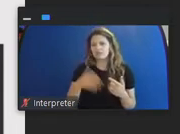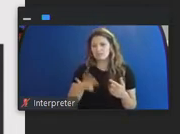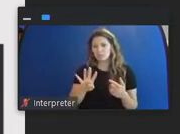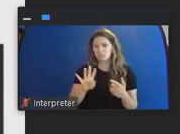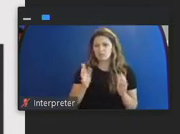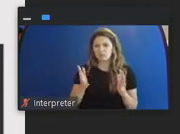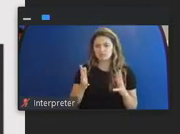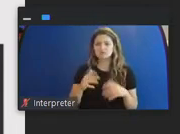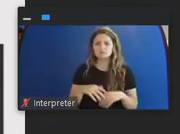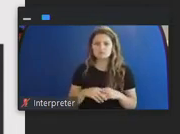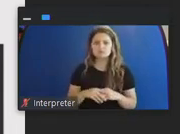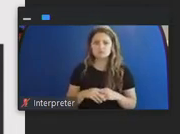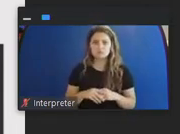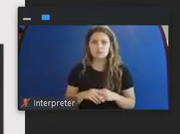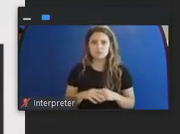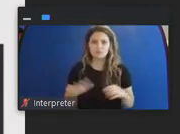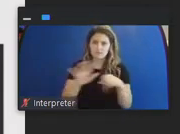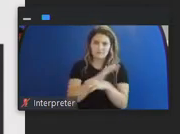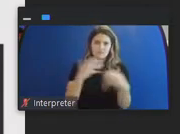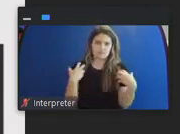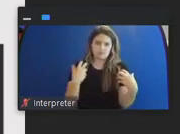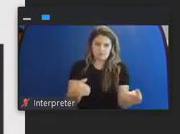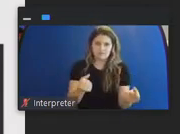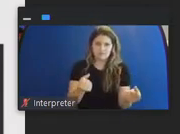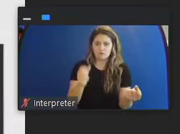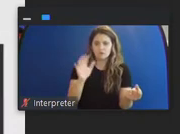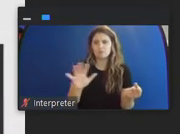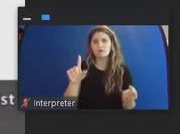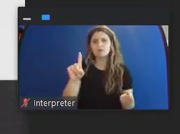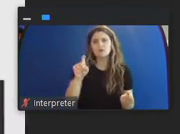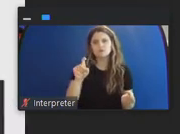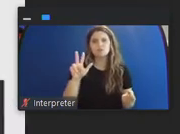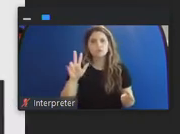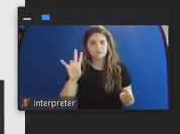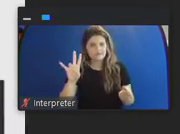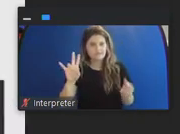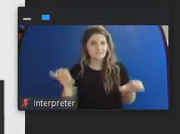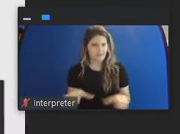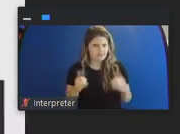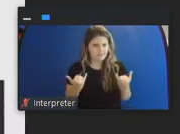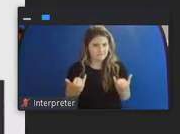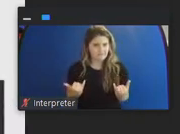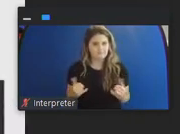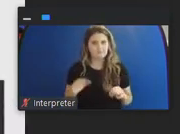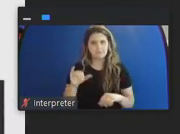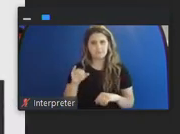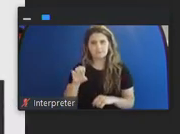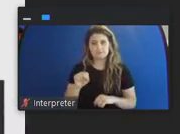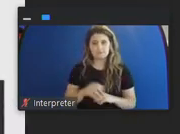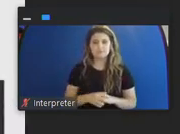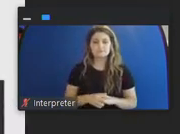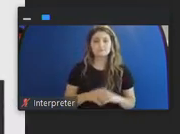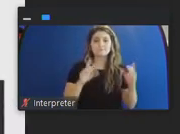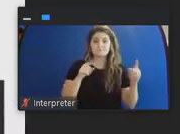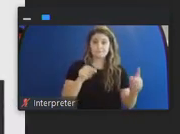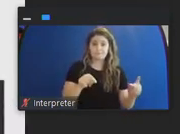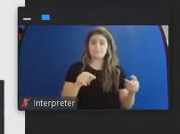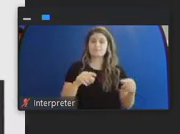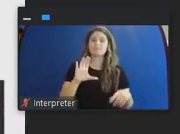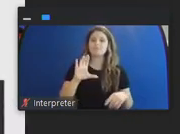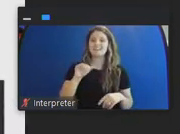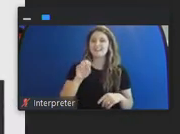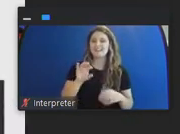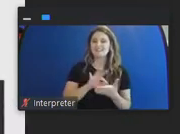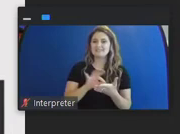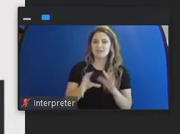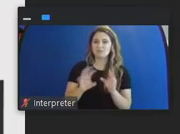are fully recovered, and we have about 137 active cases. This is our case count by